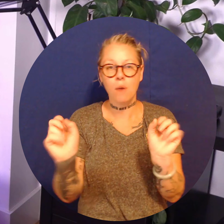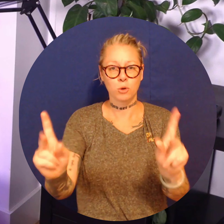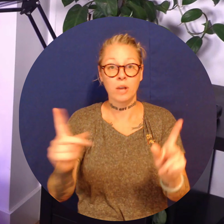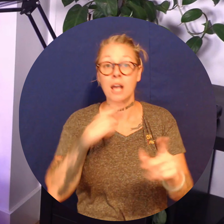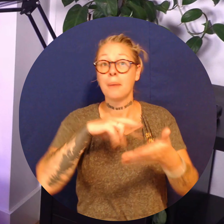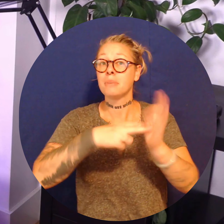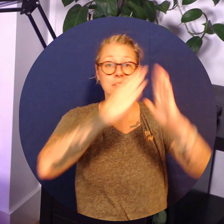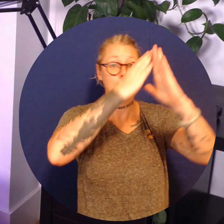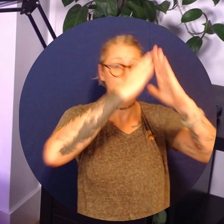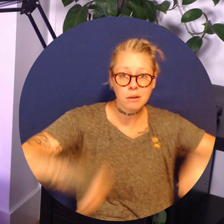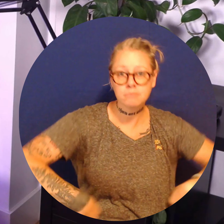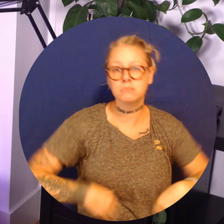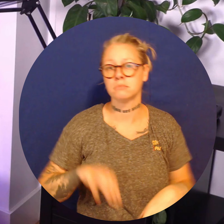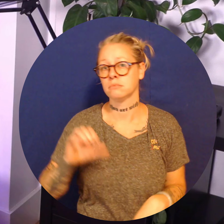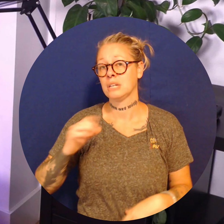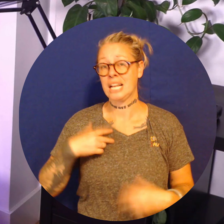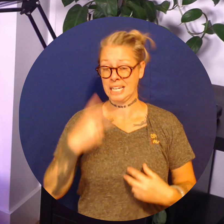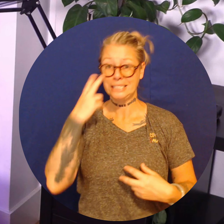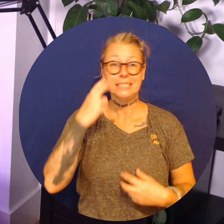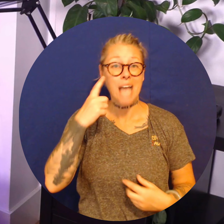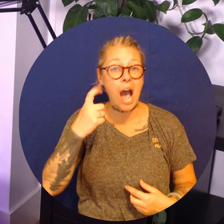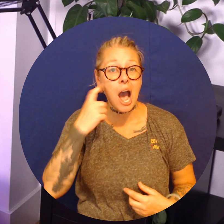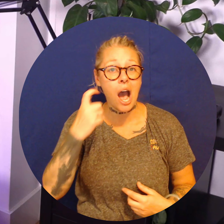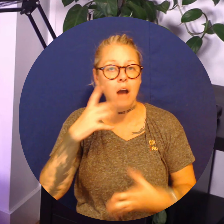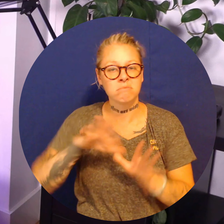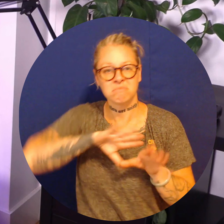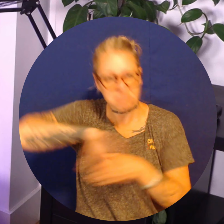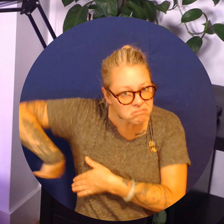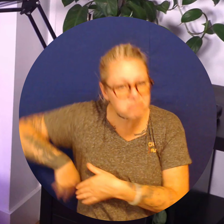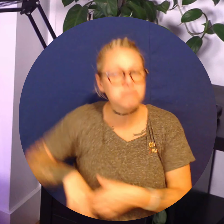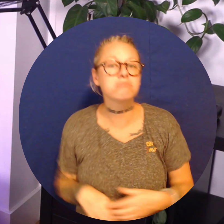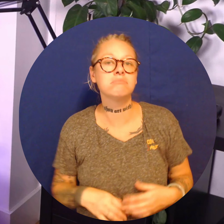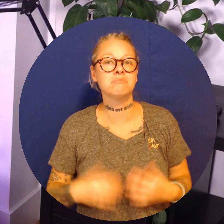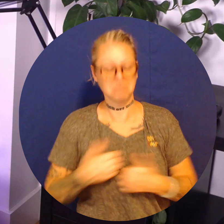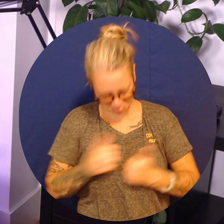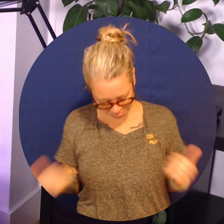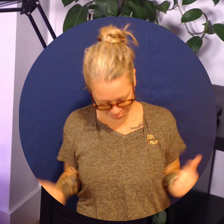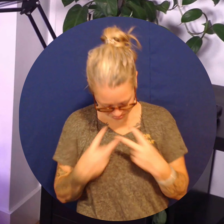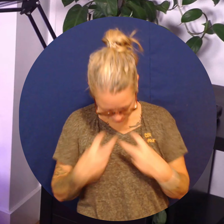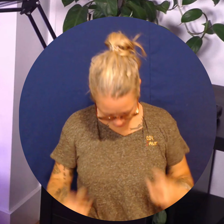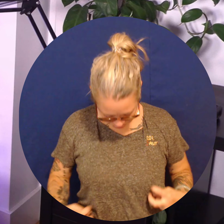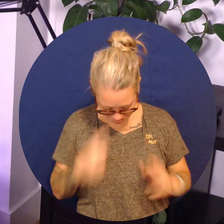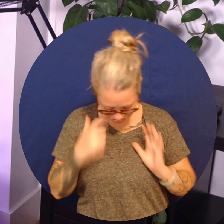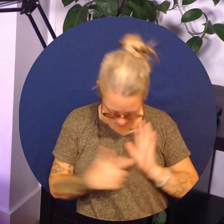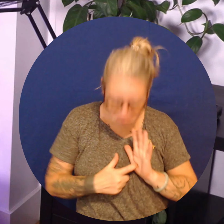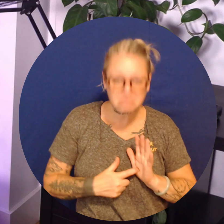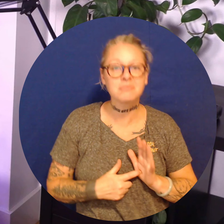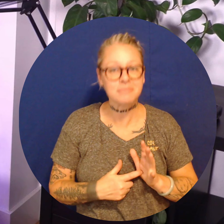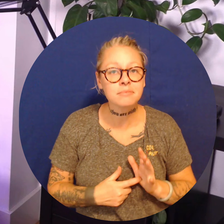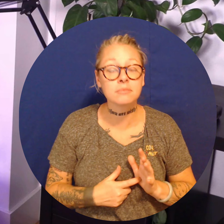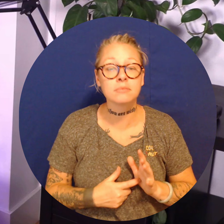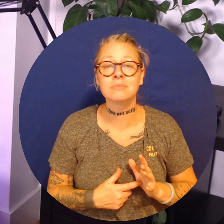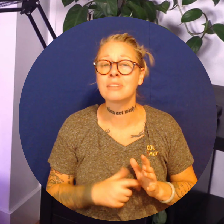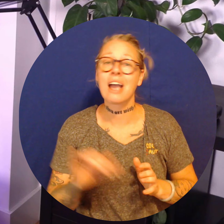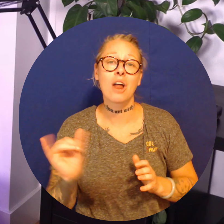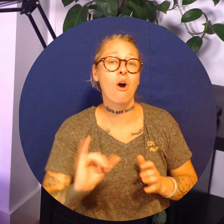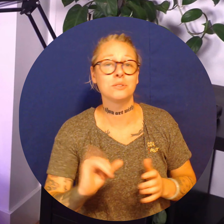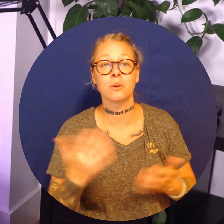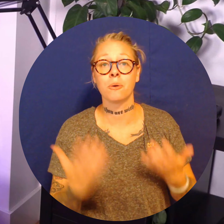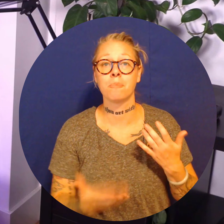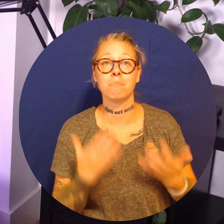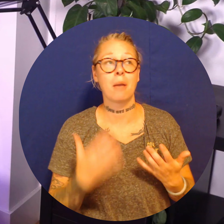that's just removing the roadblocks that's doing the shadow work around self-doubt and then it's also just being open to like maybe you didn't actually